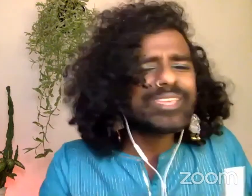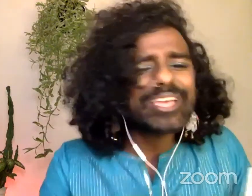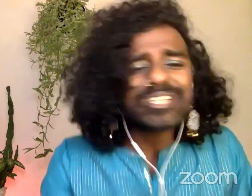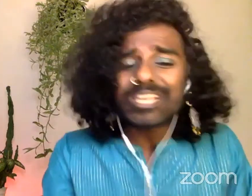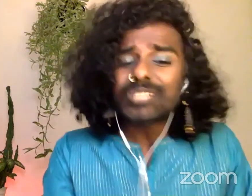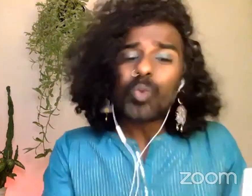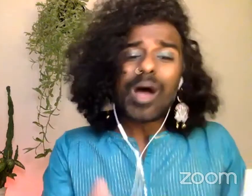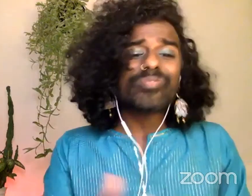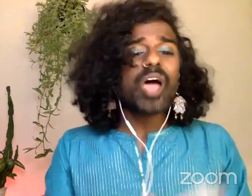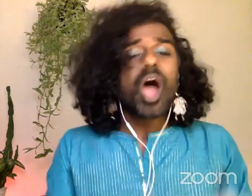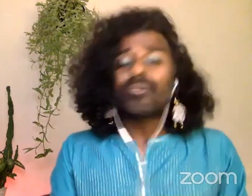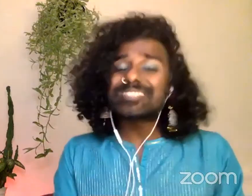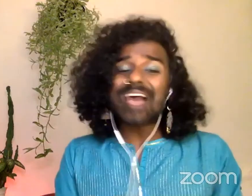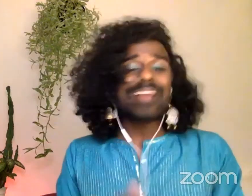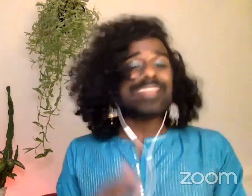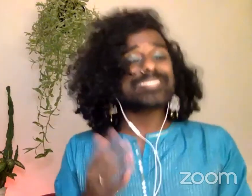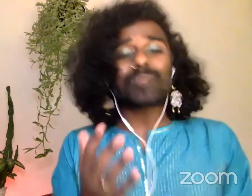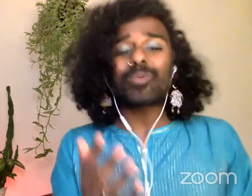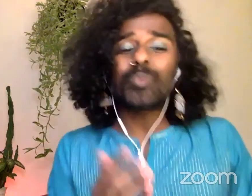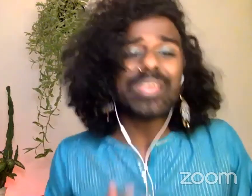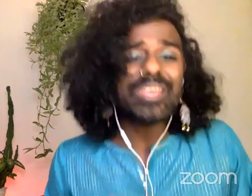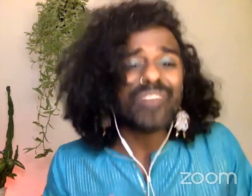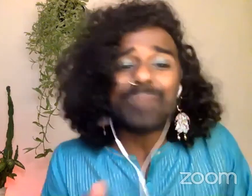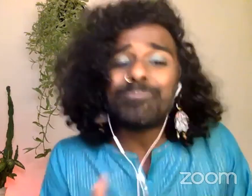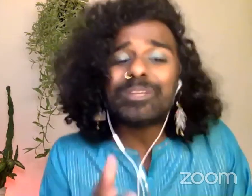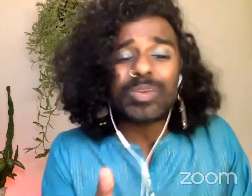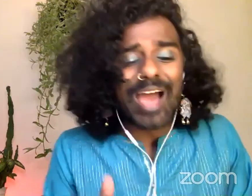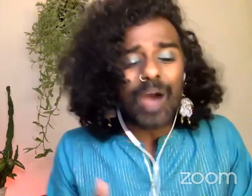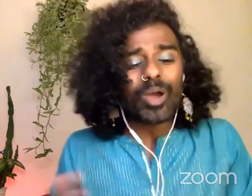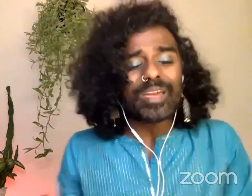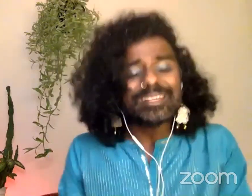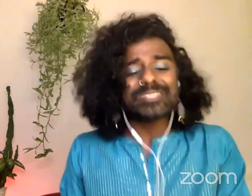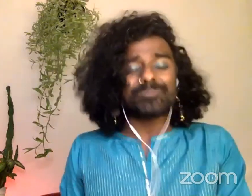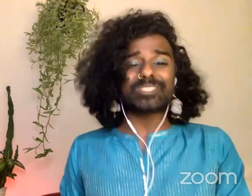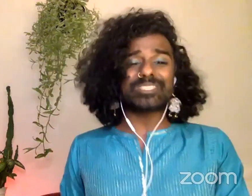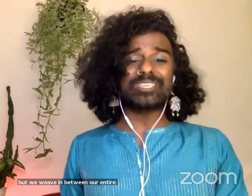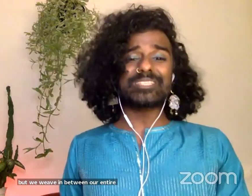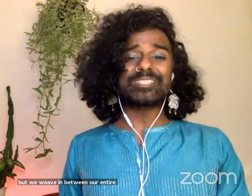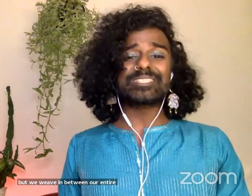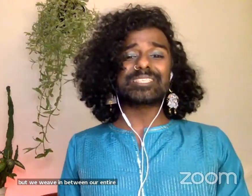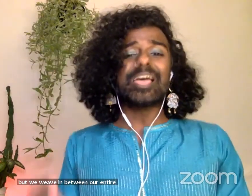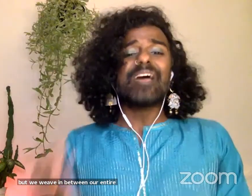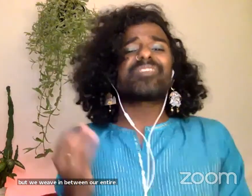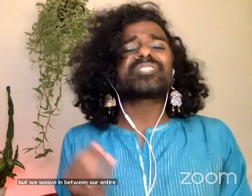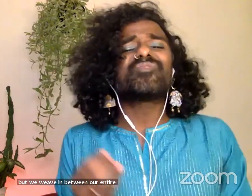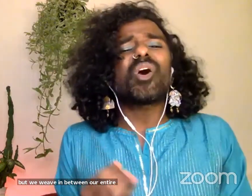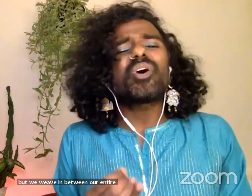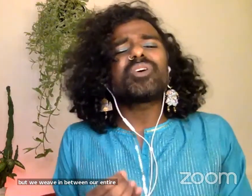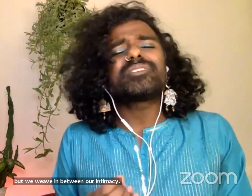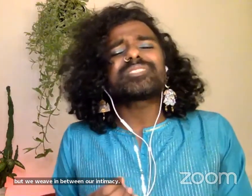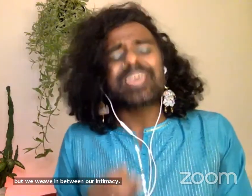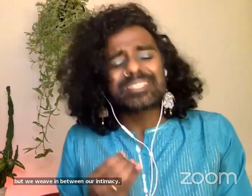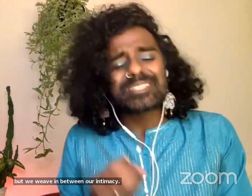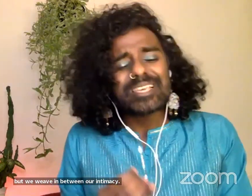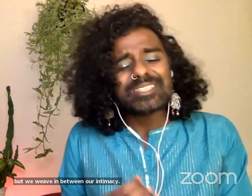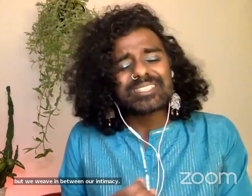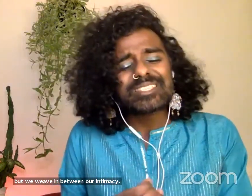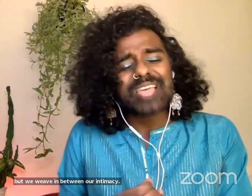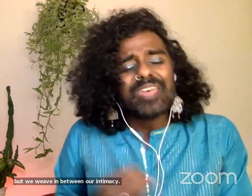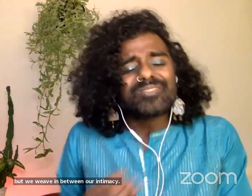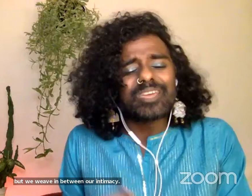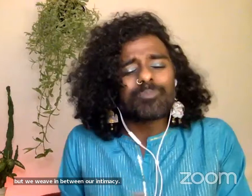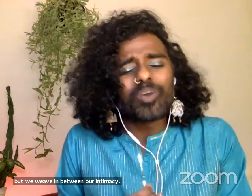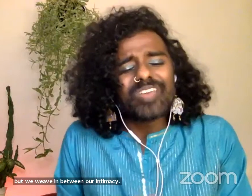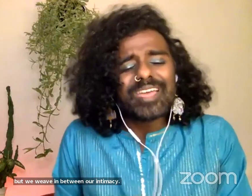our lineage is one of silence that we weave in between our intimacies, this voice